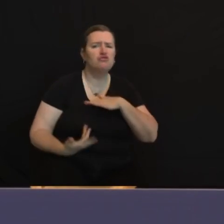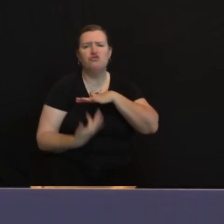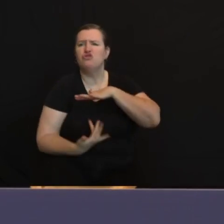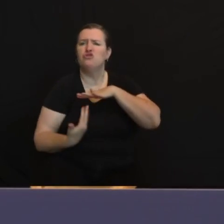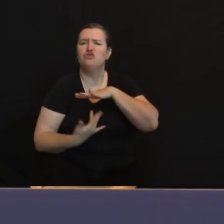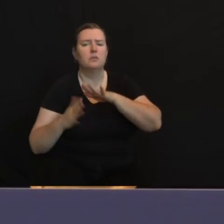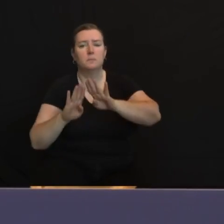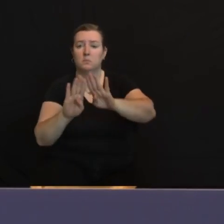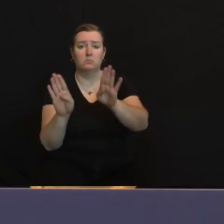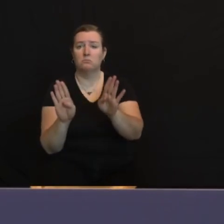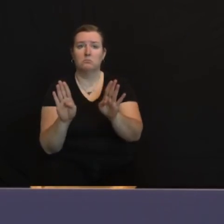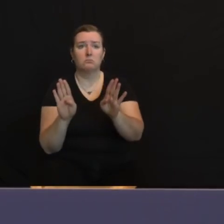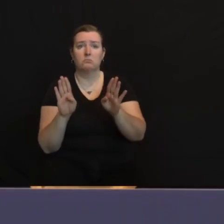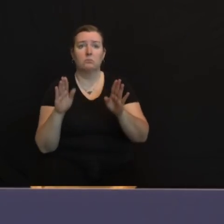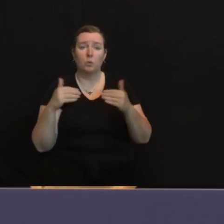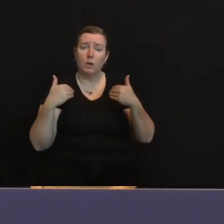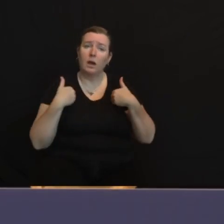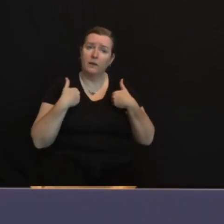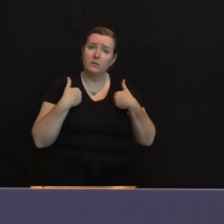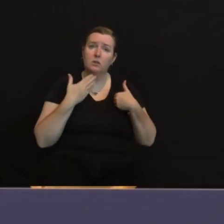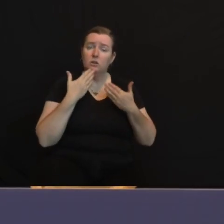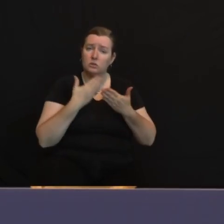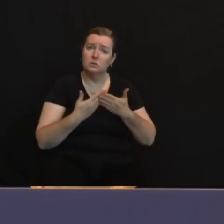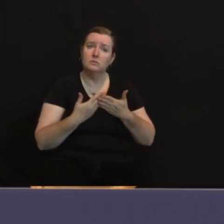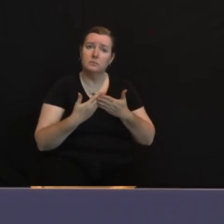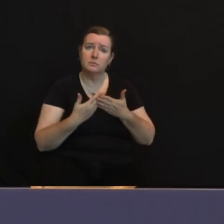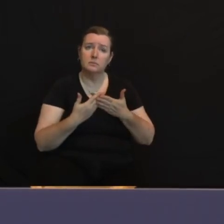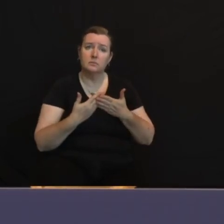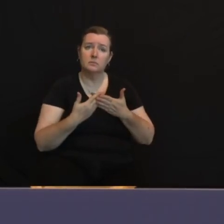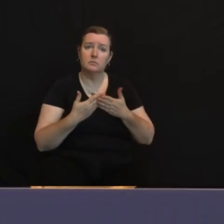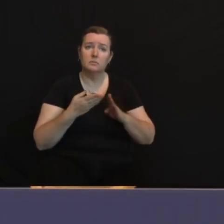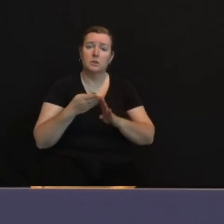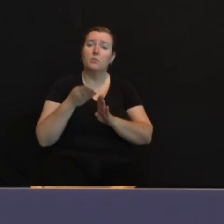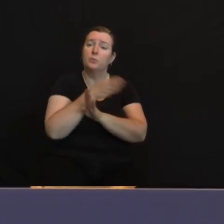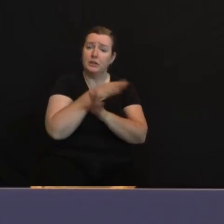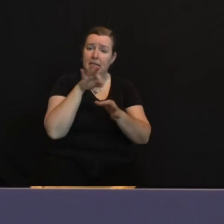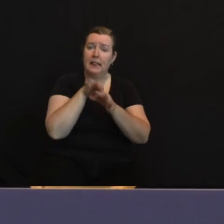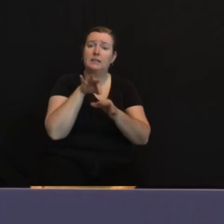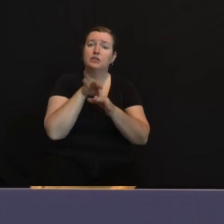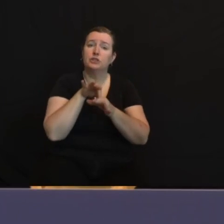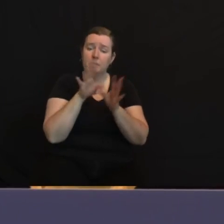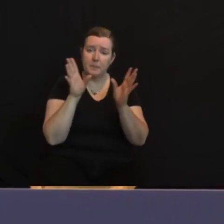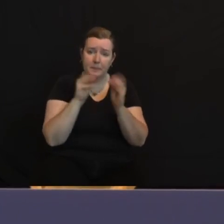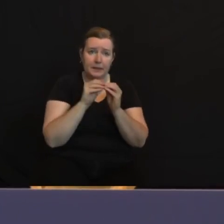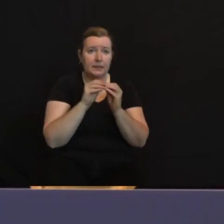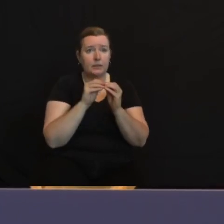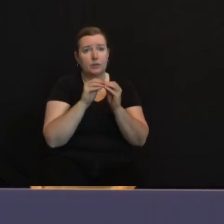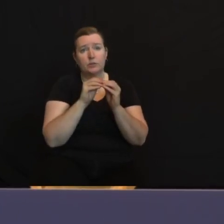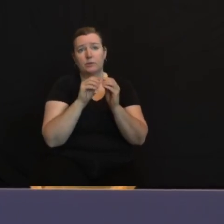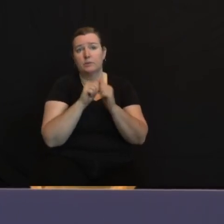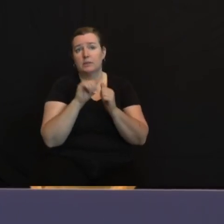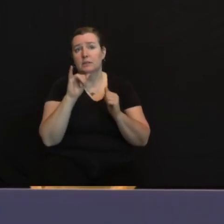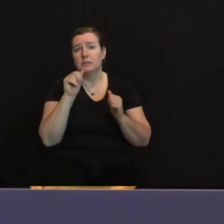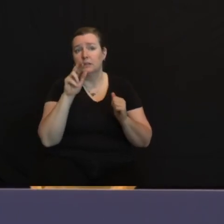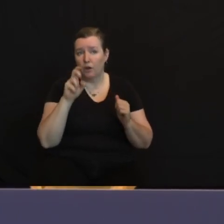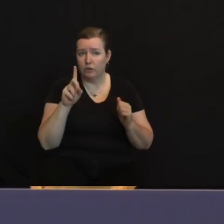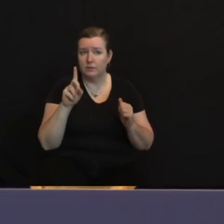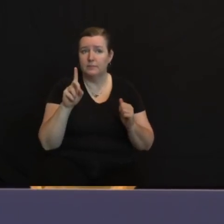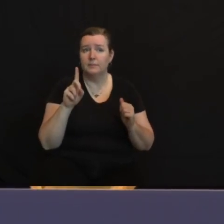good pre-election meeting with Director Maples and Secretary Way, I guess on Thursday or Friday. I thought that was a good